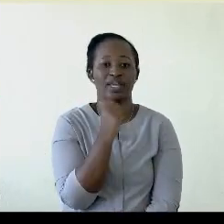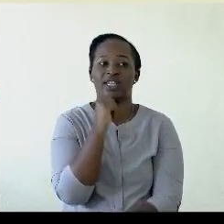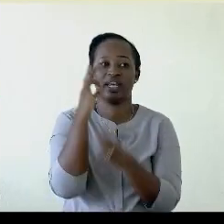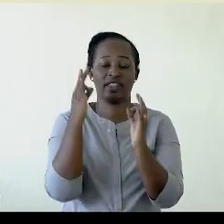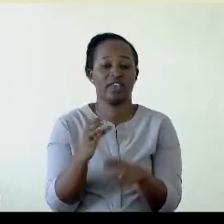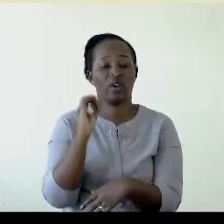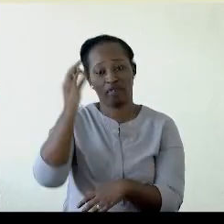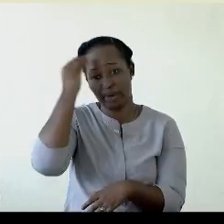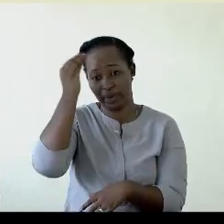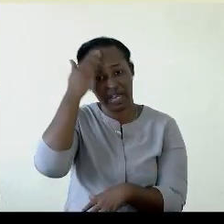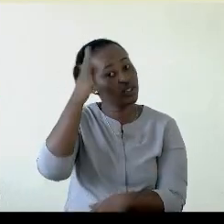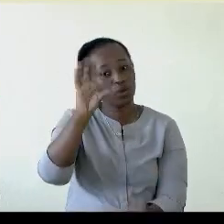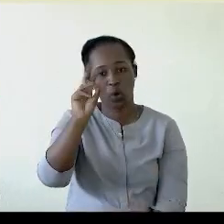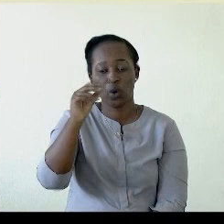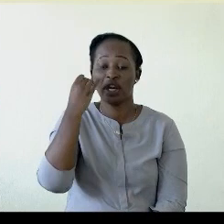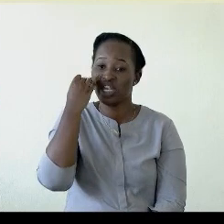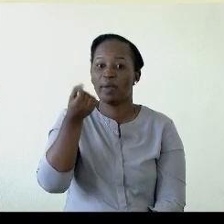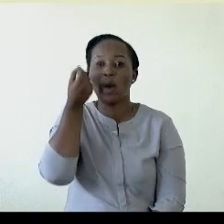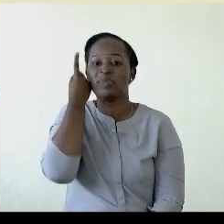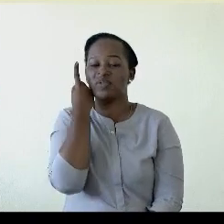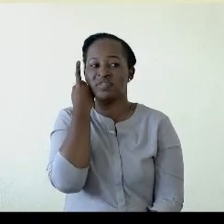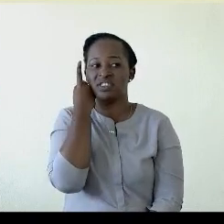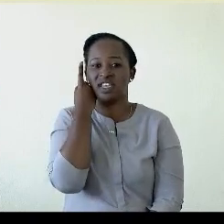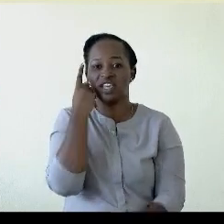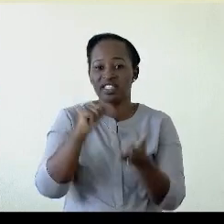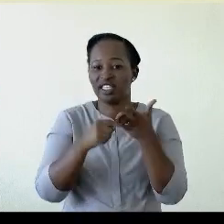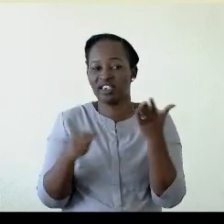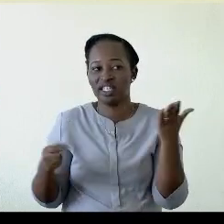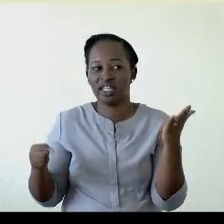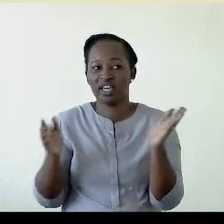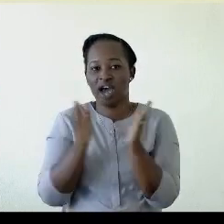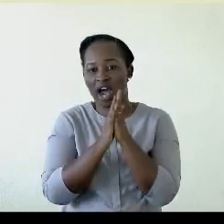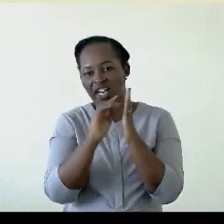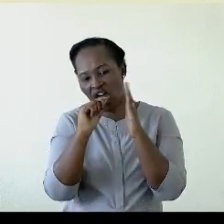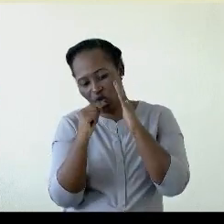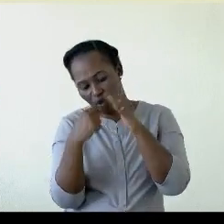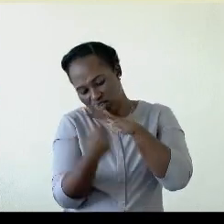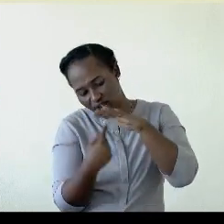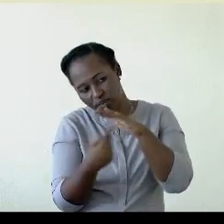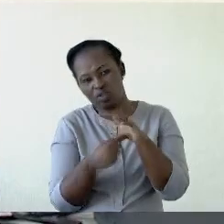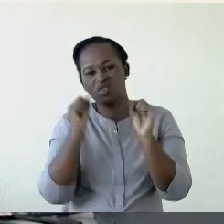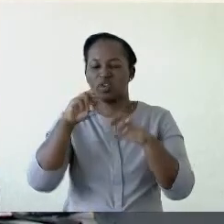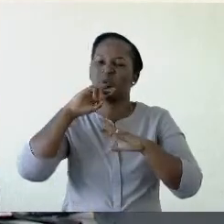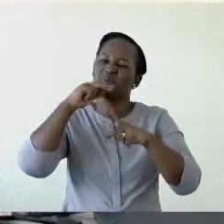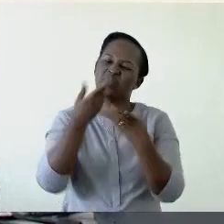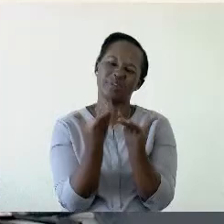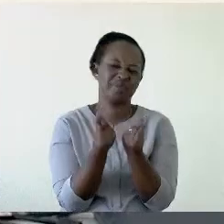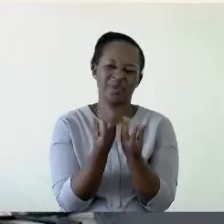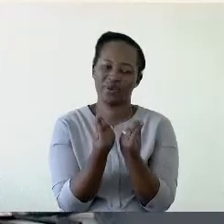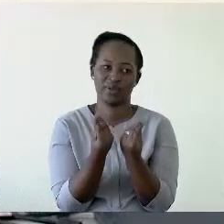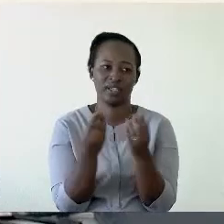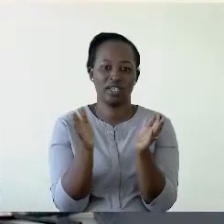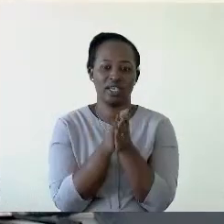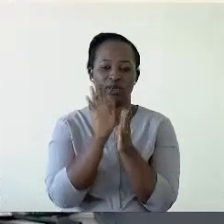of memorizing. If you have understood the technique and the concept, then you can answer them very easily. And